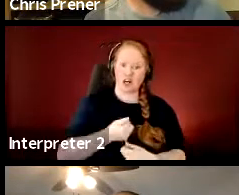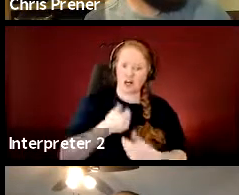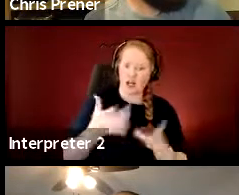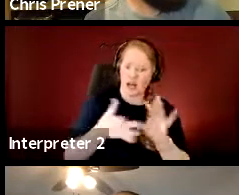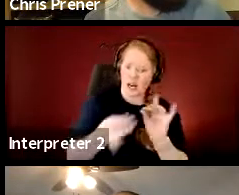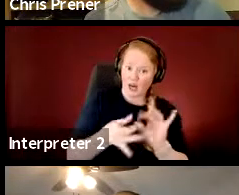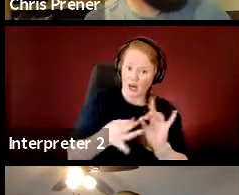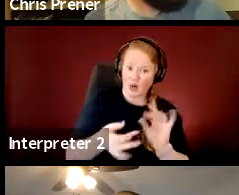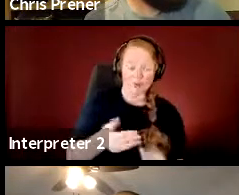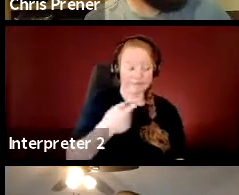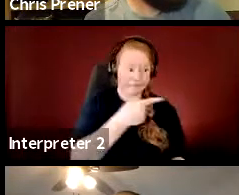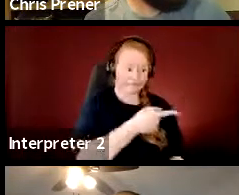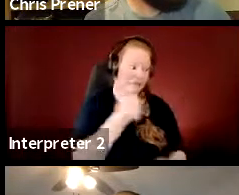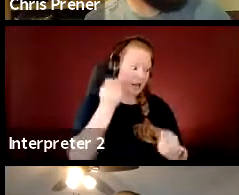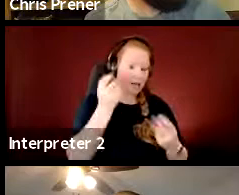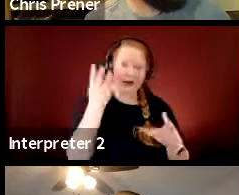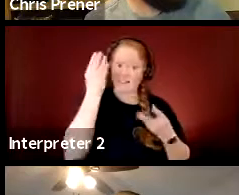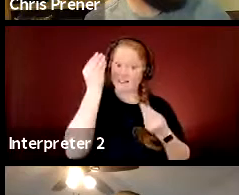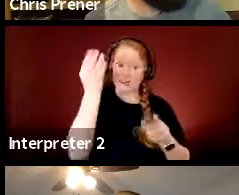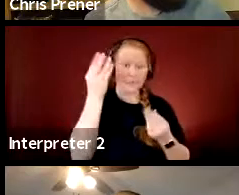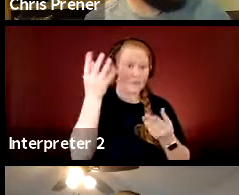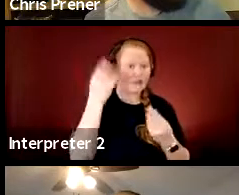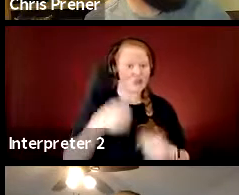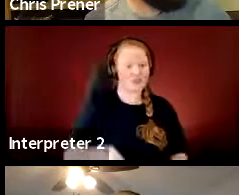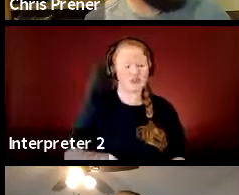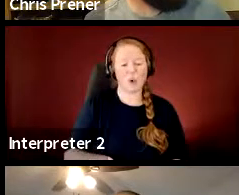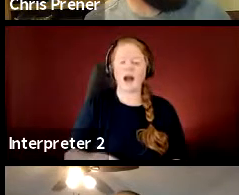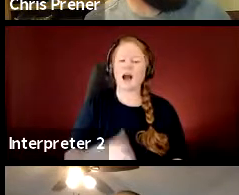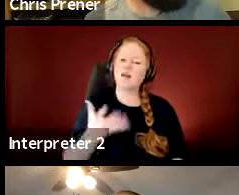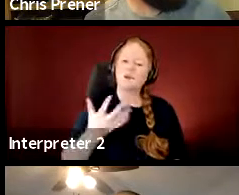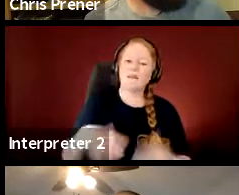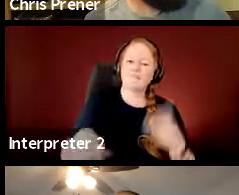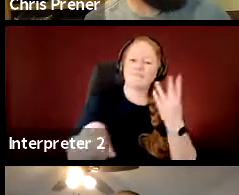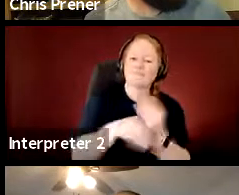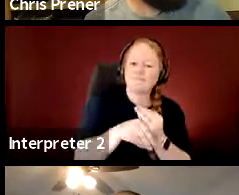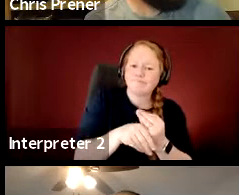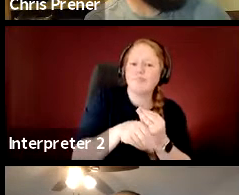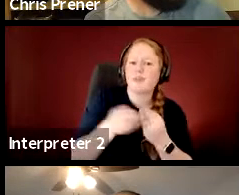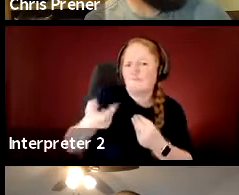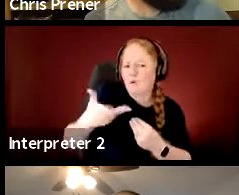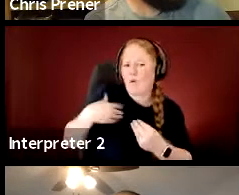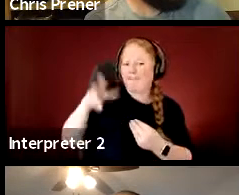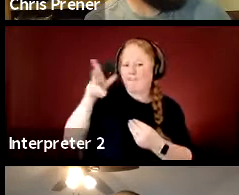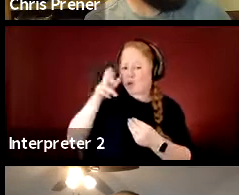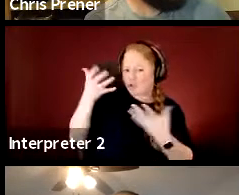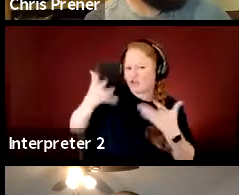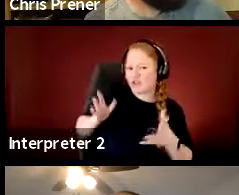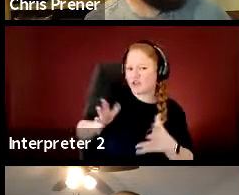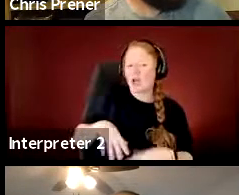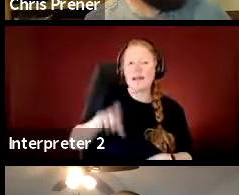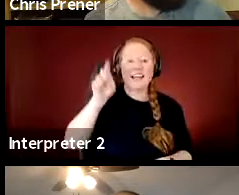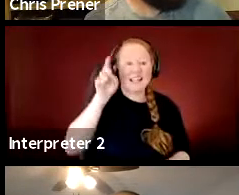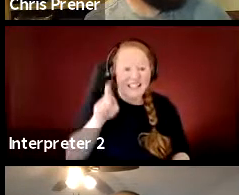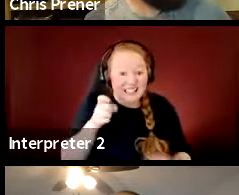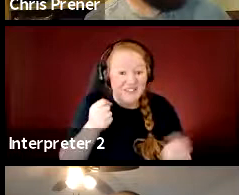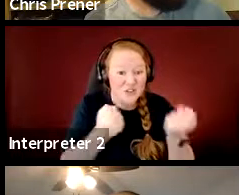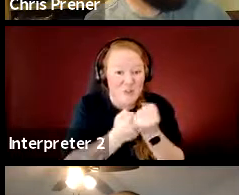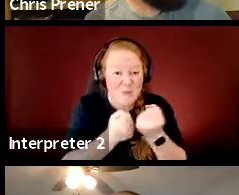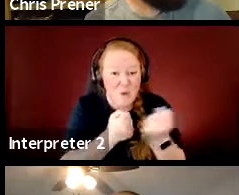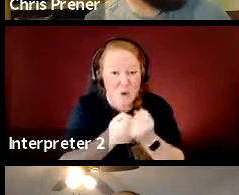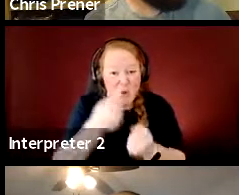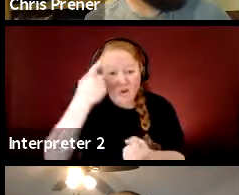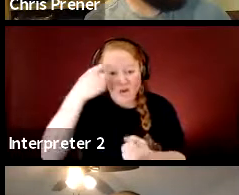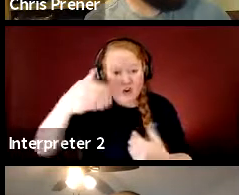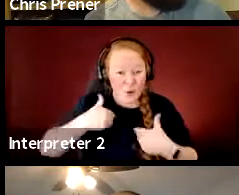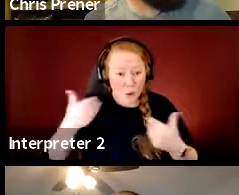to piggyback on a couple of things that I've heard. The need for support with our youth